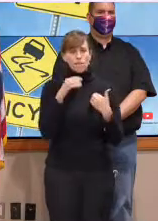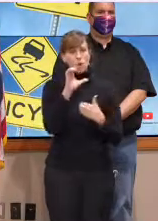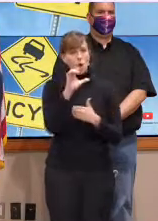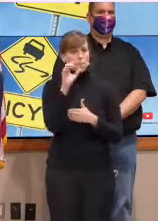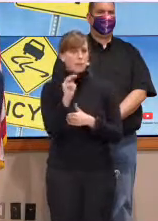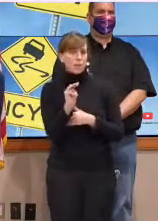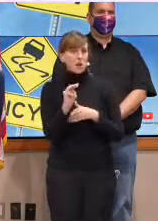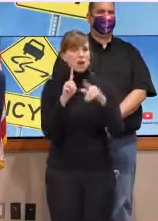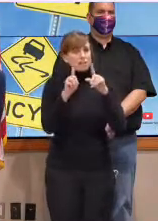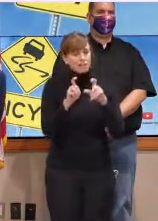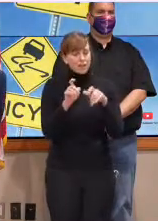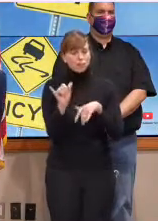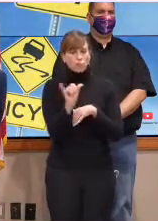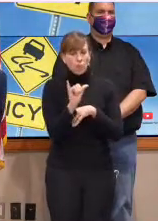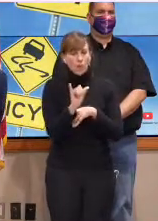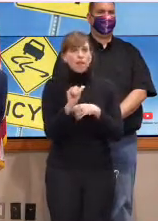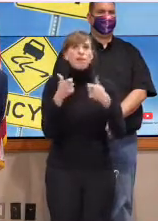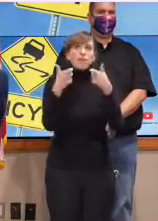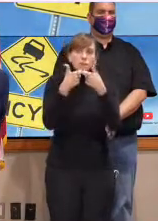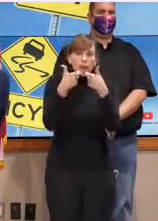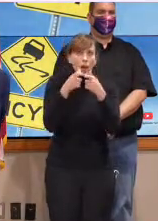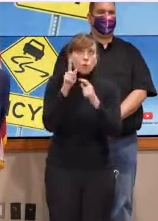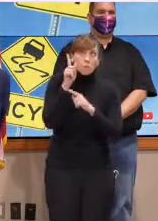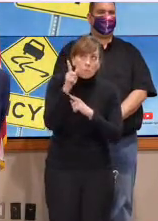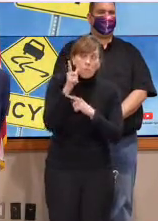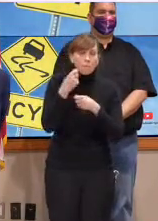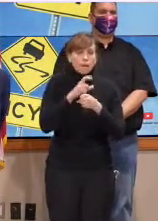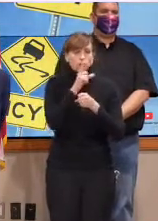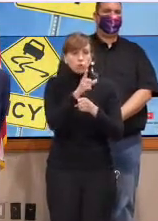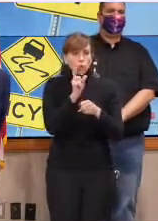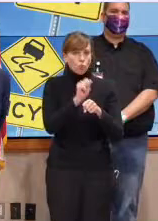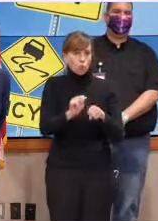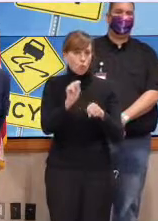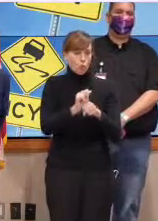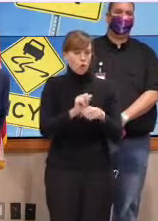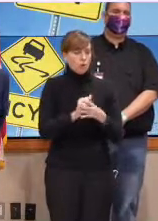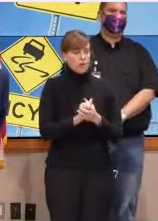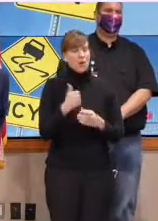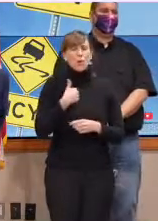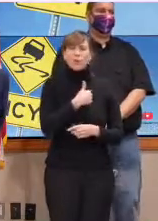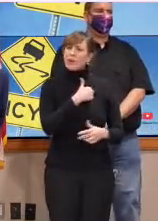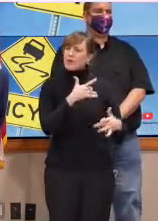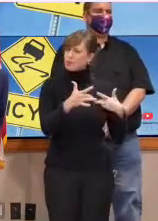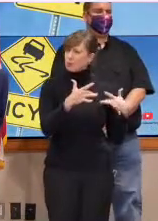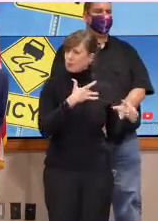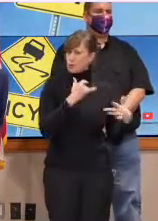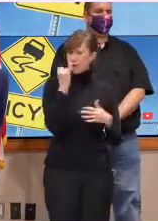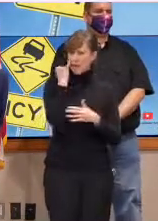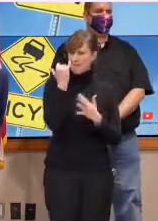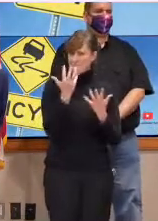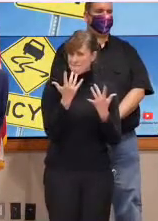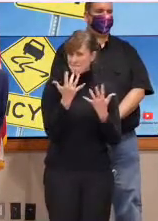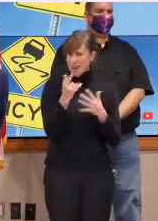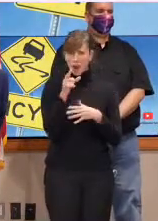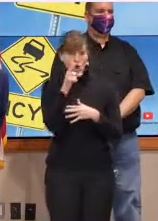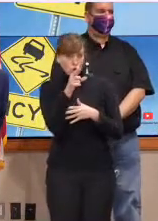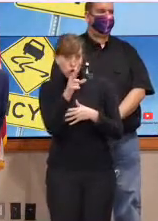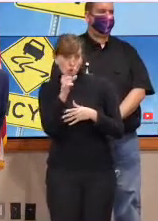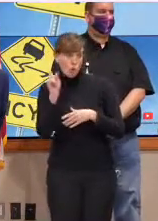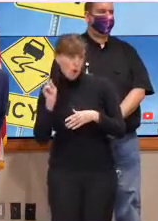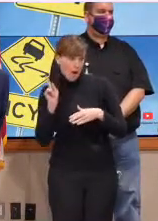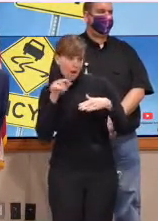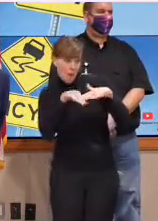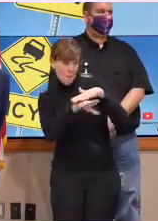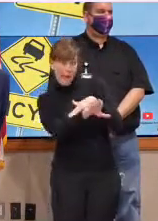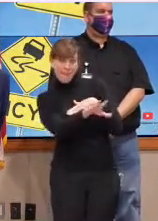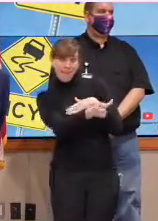and have a meeting place for your family. One of the things that we're most concerned about is if there is a fire, you go back in to rescue a family member